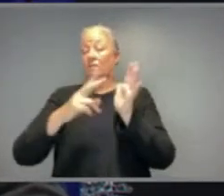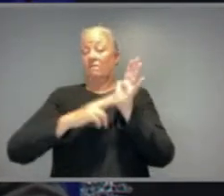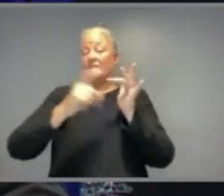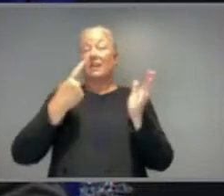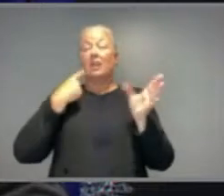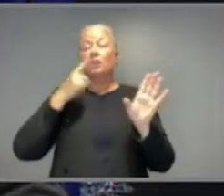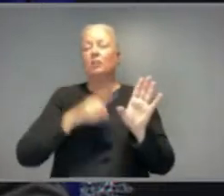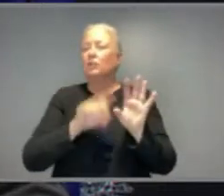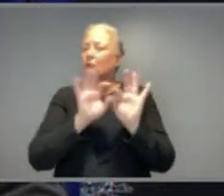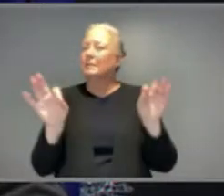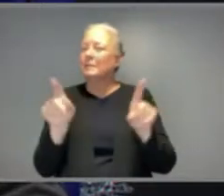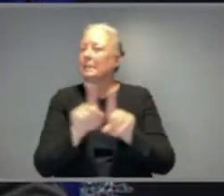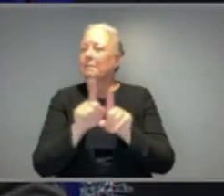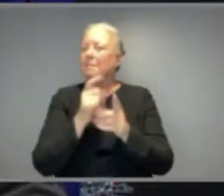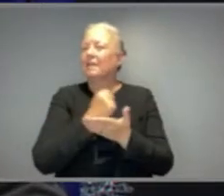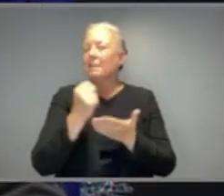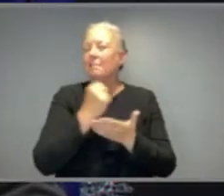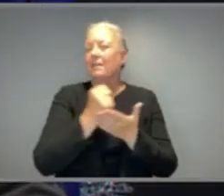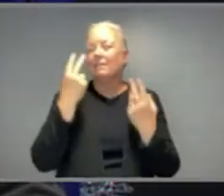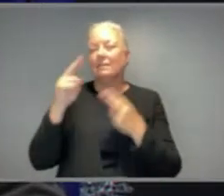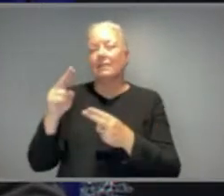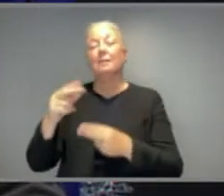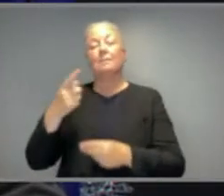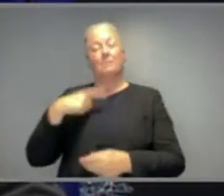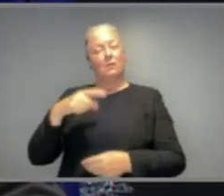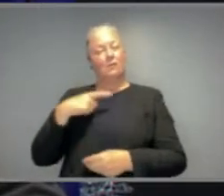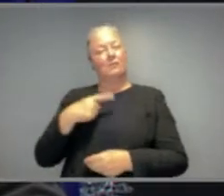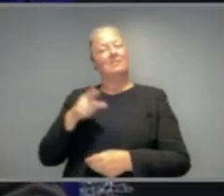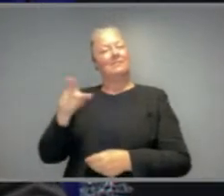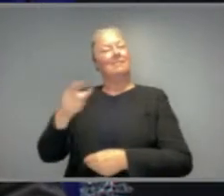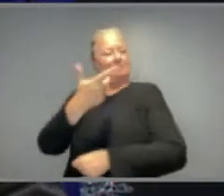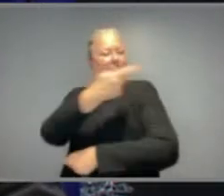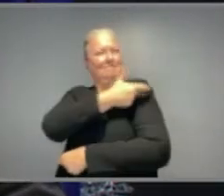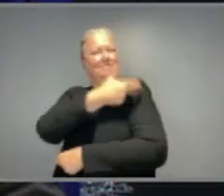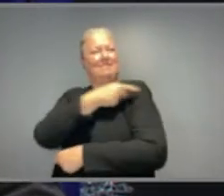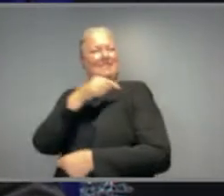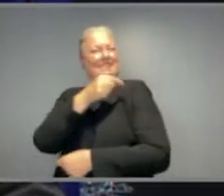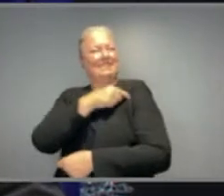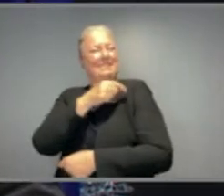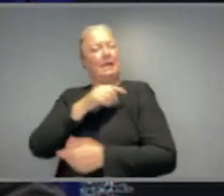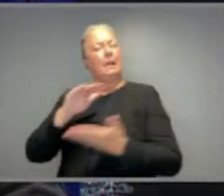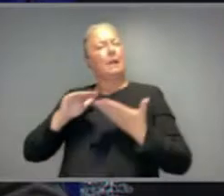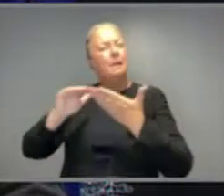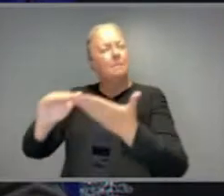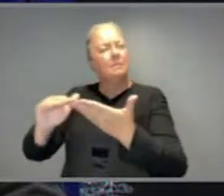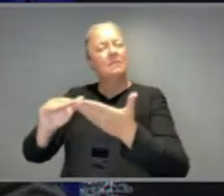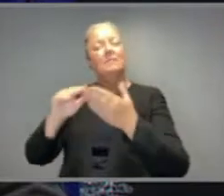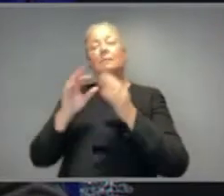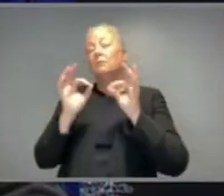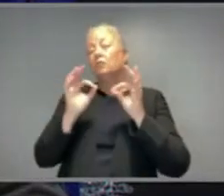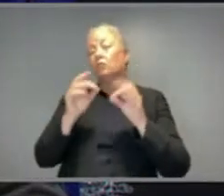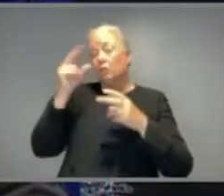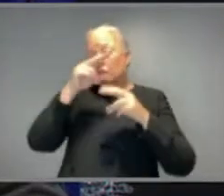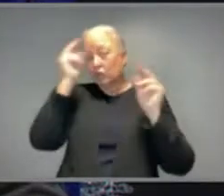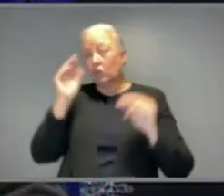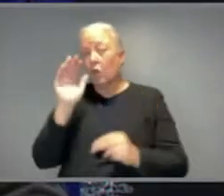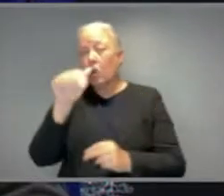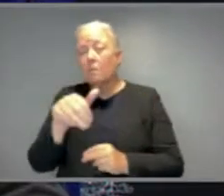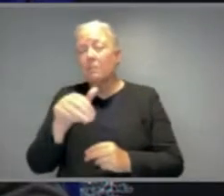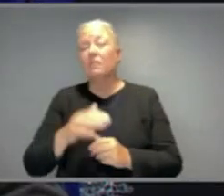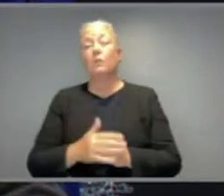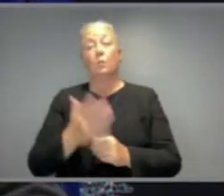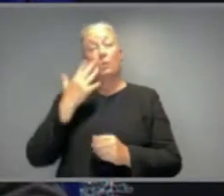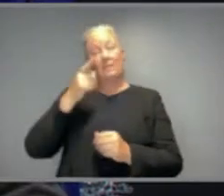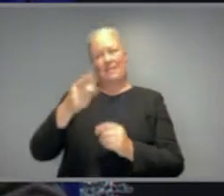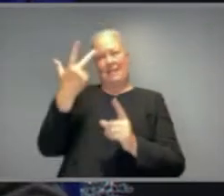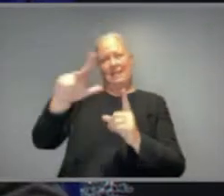is because of the significant rates of vaccinations that have been achieved, particularly in aged care facilities. And when you're at 80%